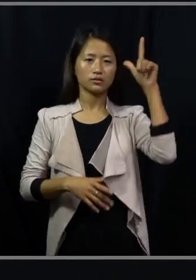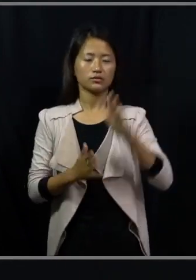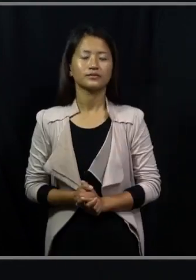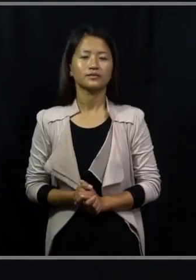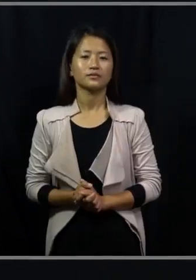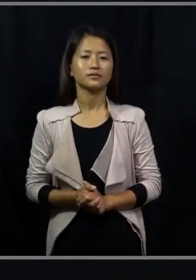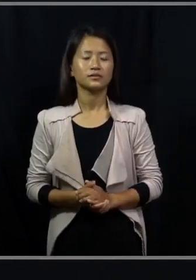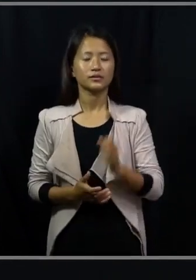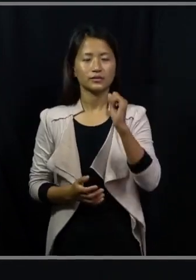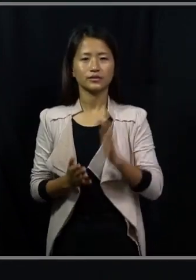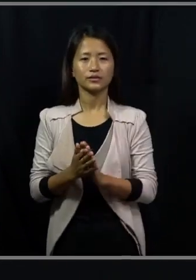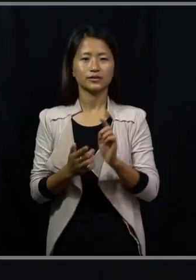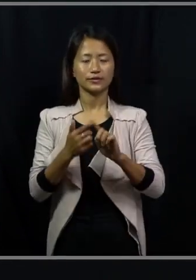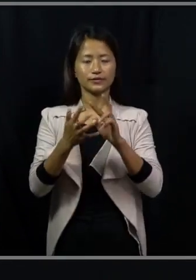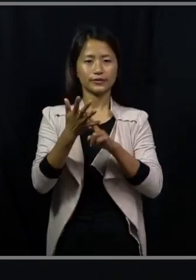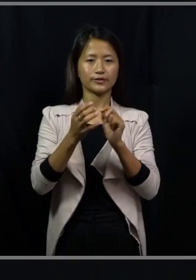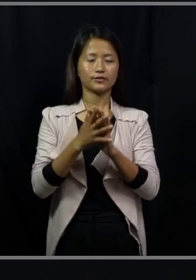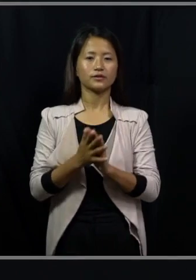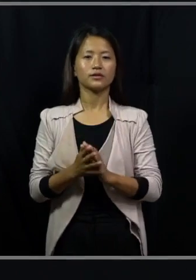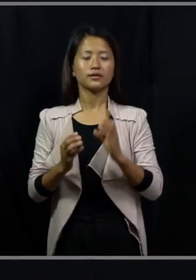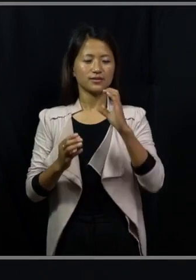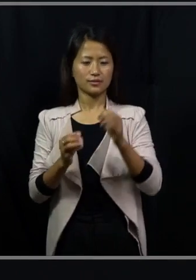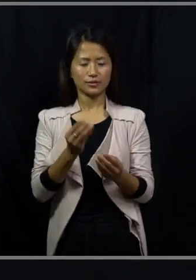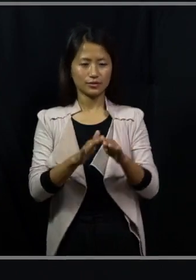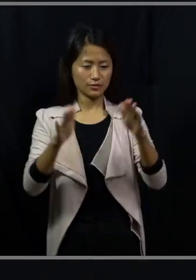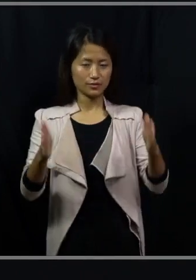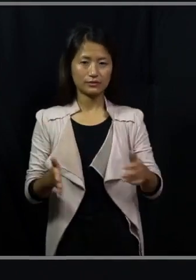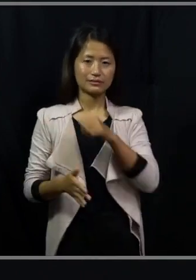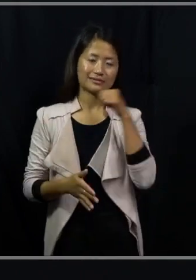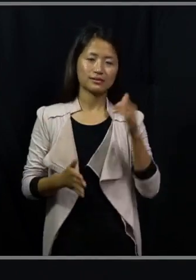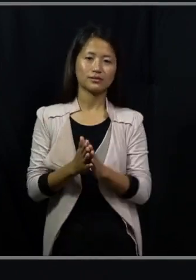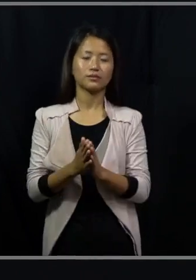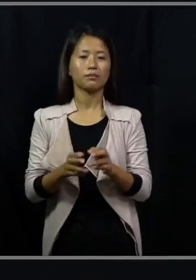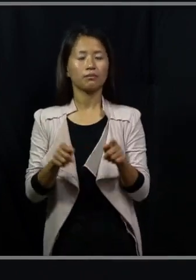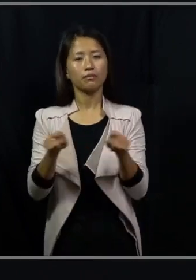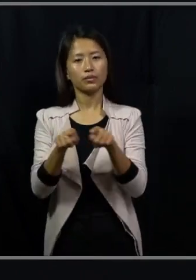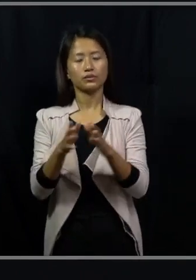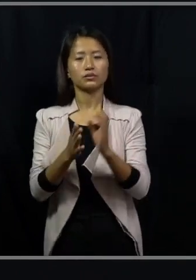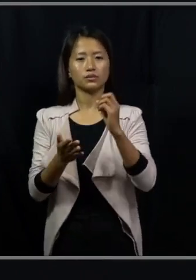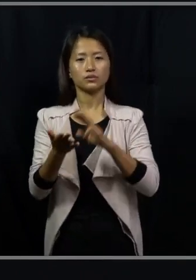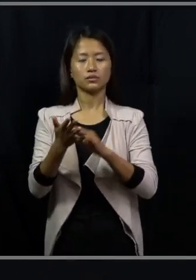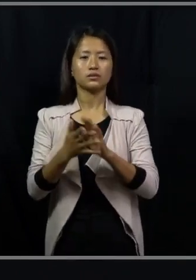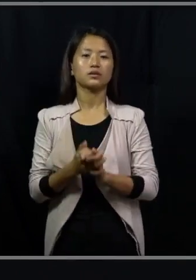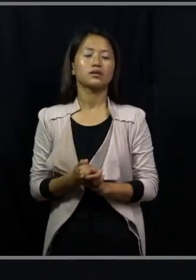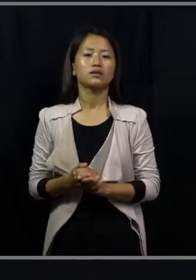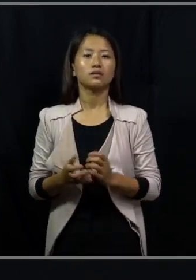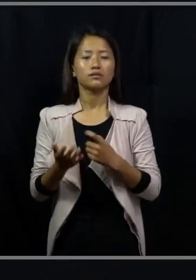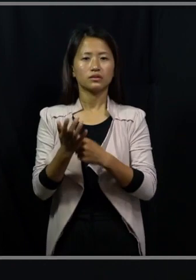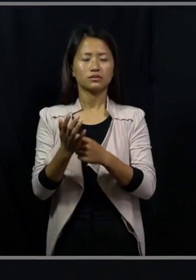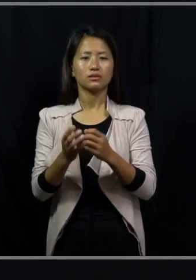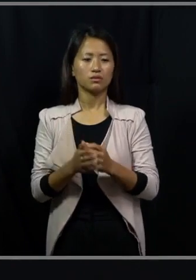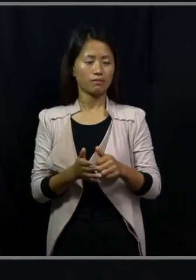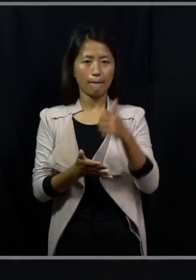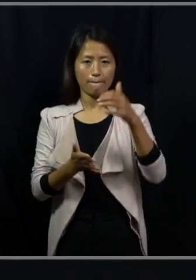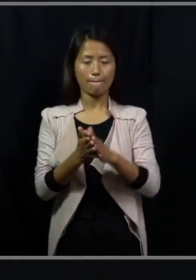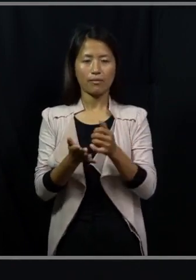family. So we have the evidence of the cemeteries in the city of Ur for both the commoners and the royals.